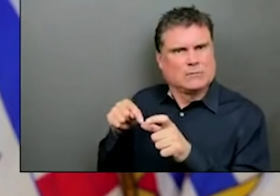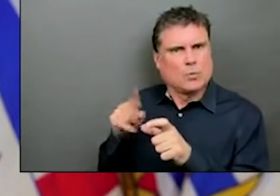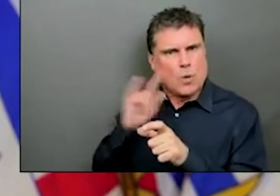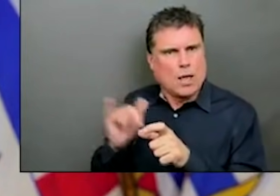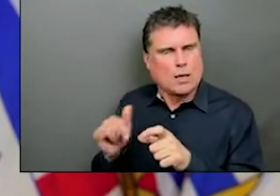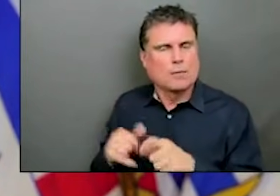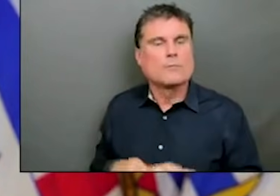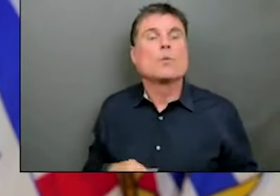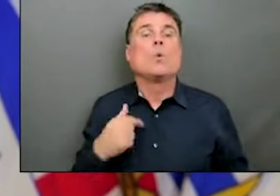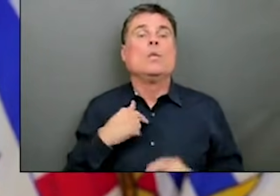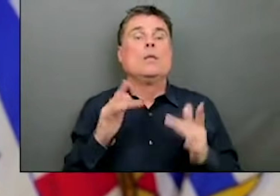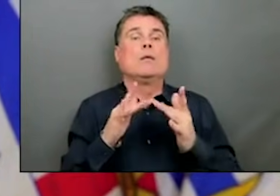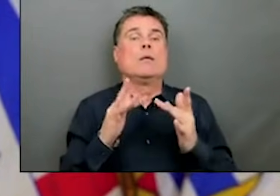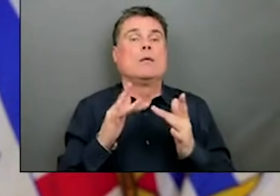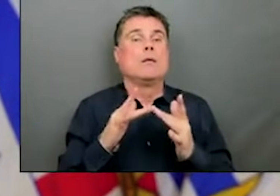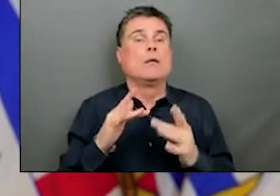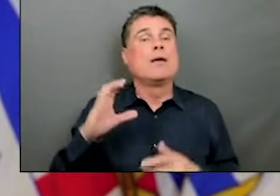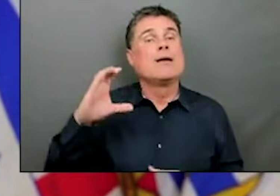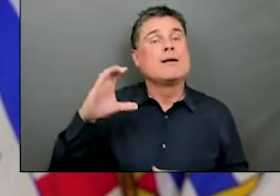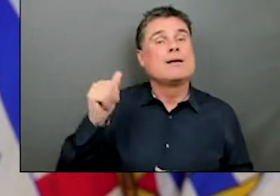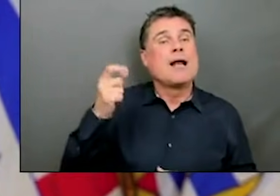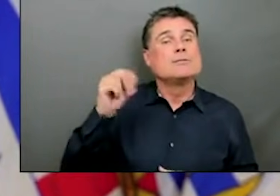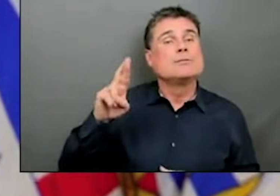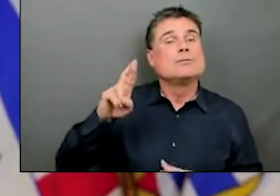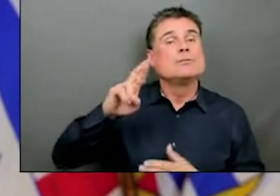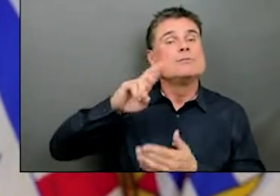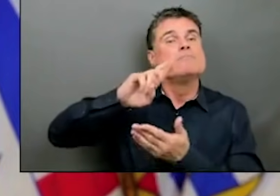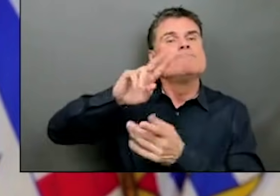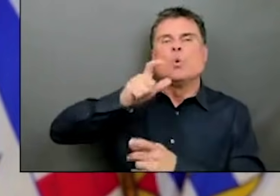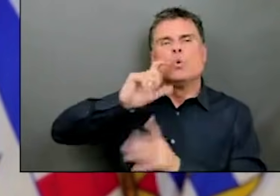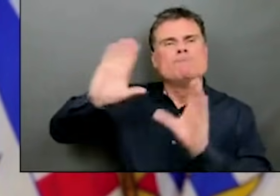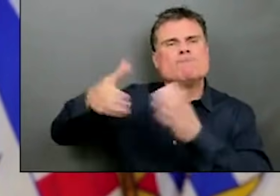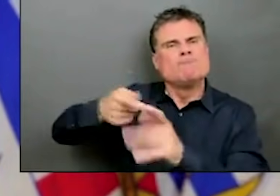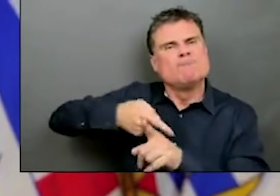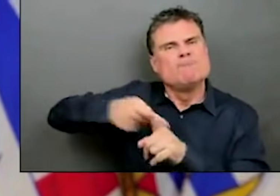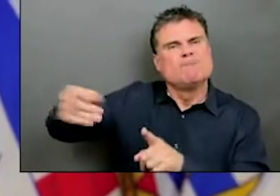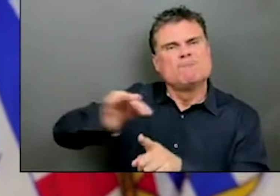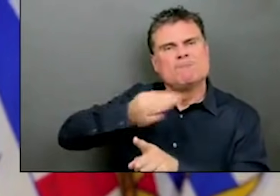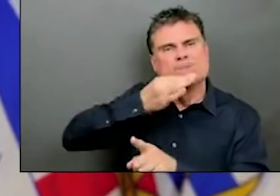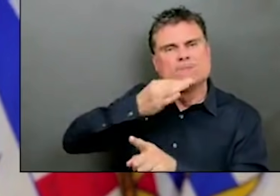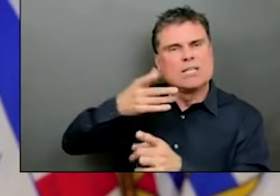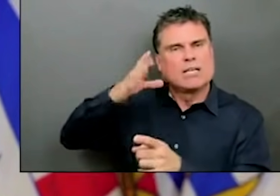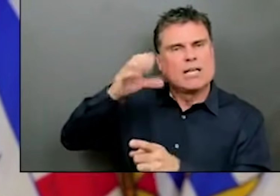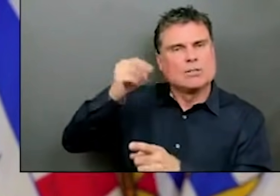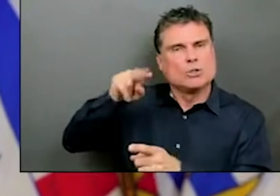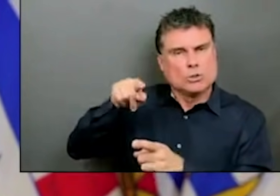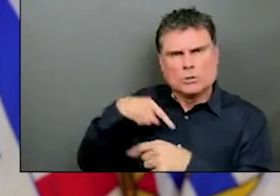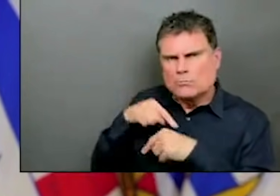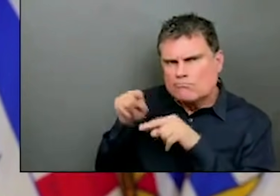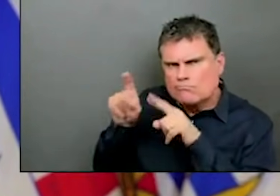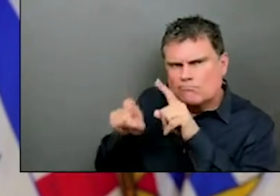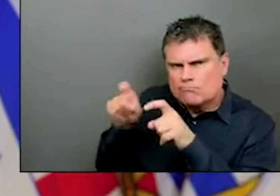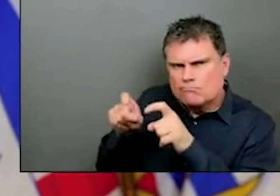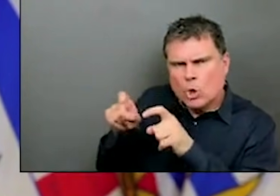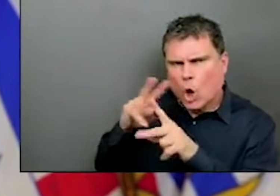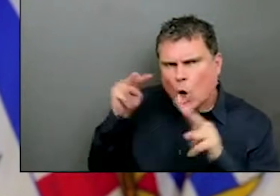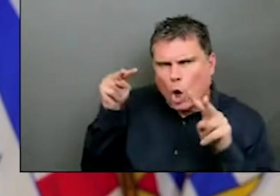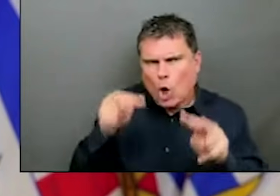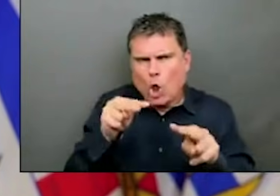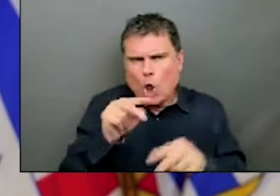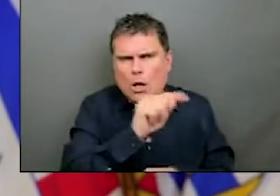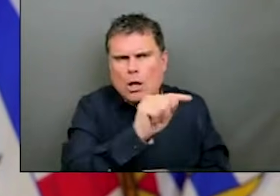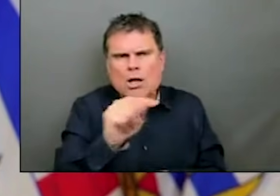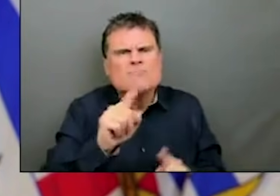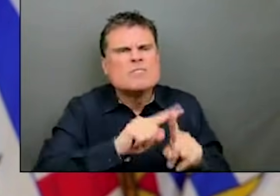cancer care colleagues in those very specific cancers that we're talking about, and we'll be monitoring people in that population